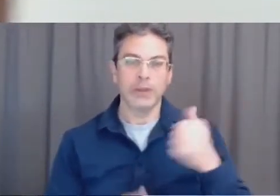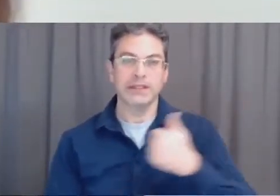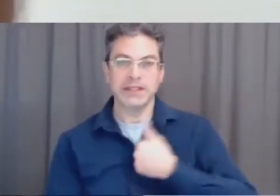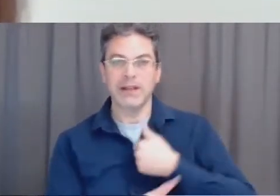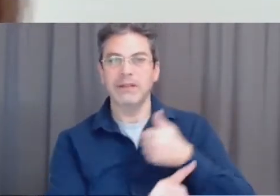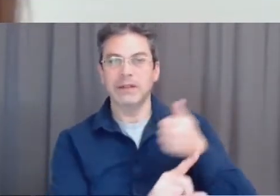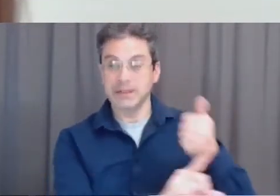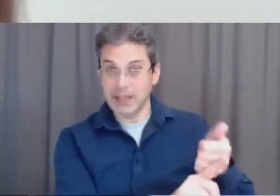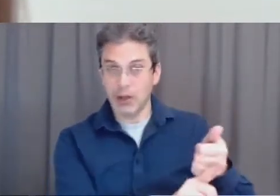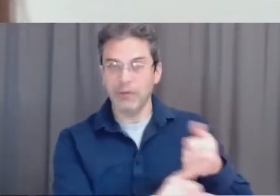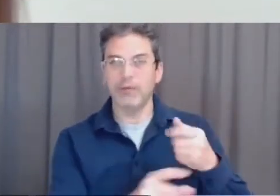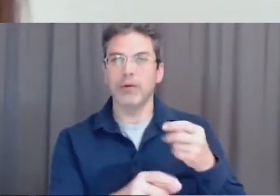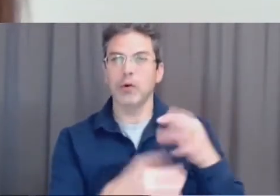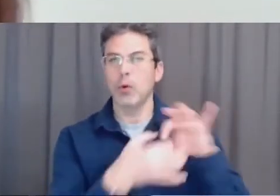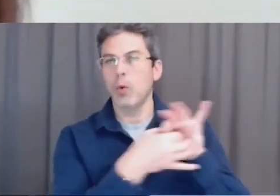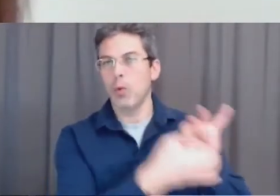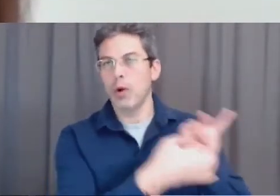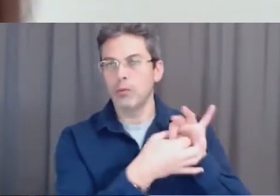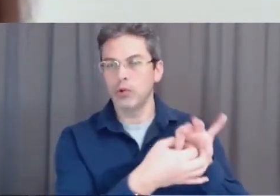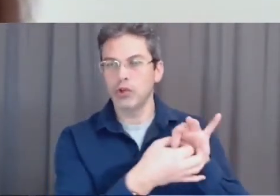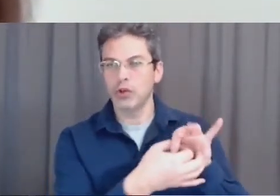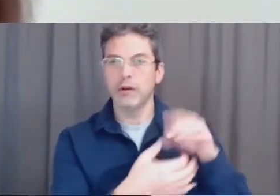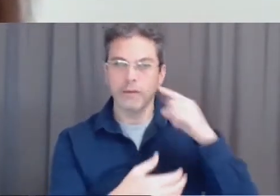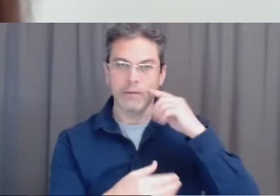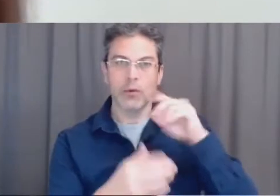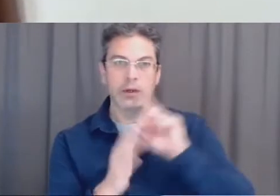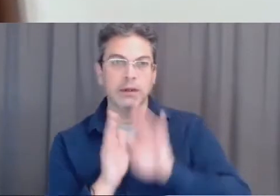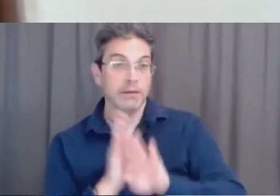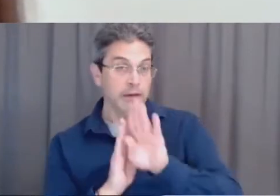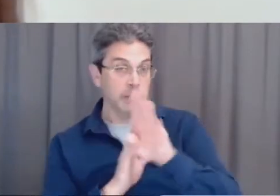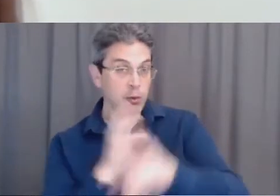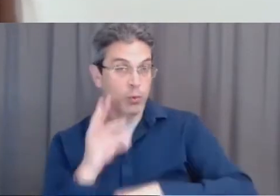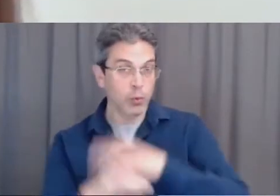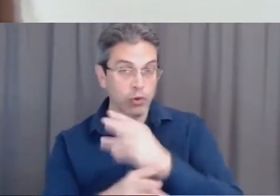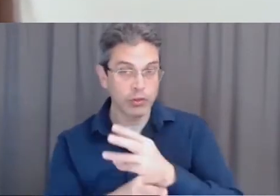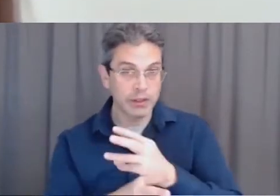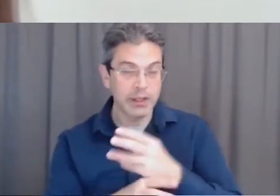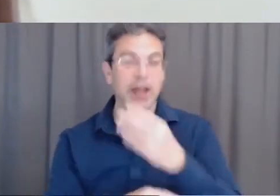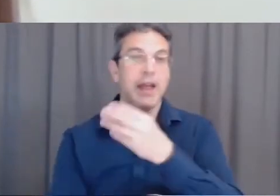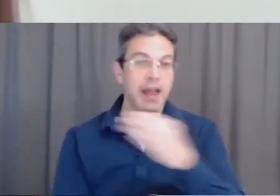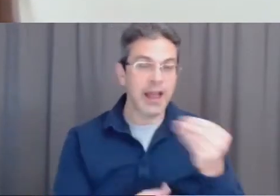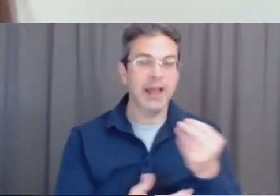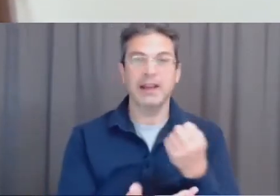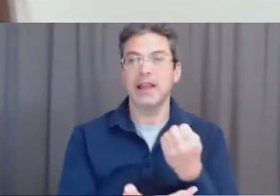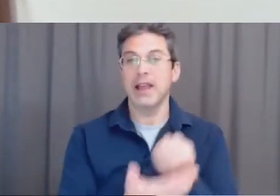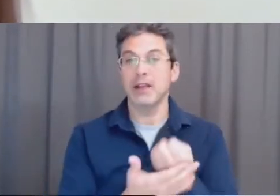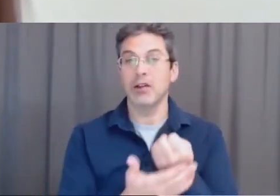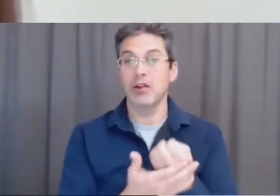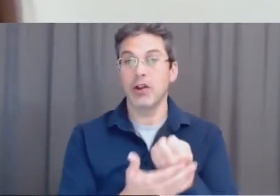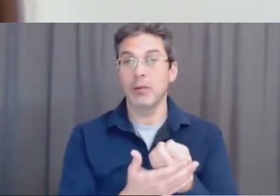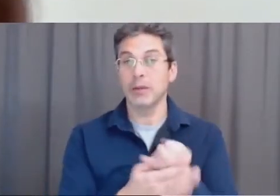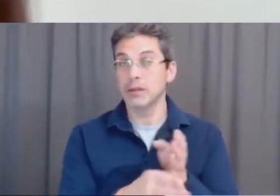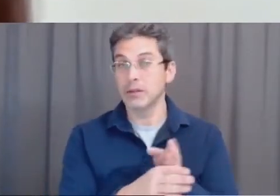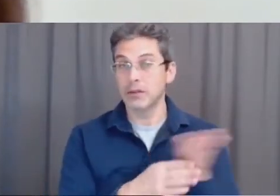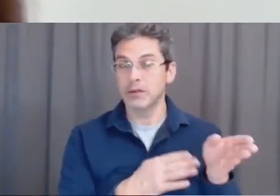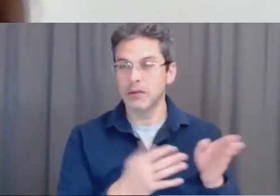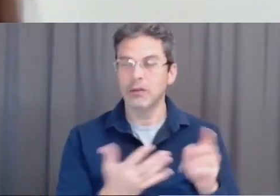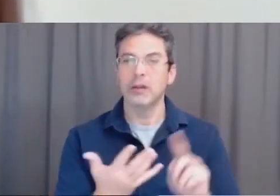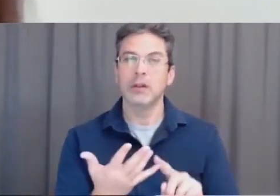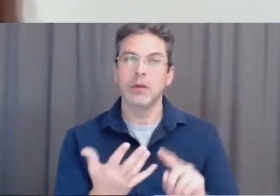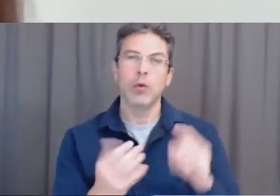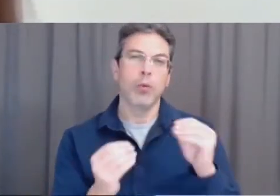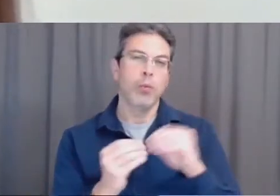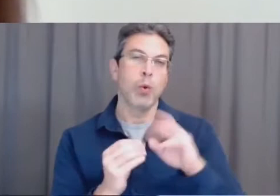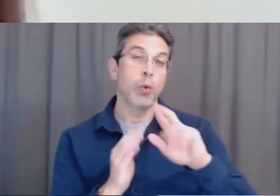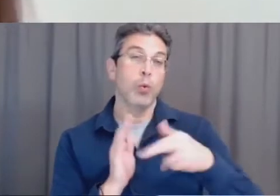countries in the developing world and China. And in the economic sphere, there's much more of a norm of a role for